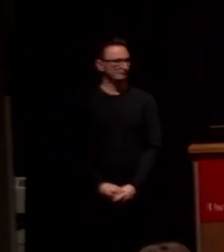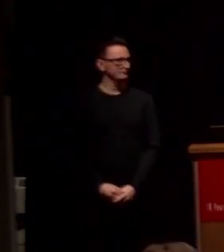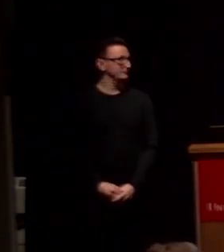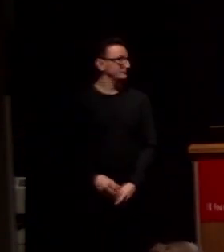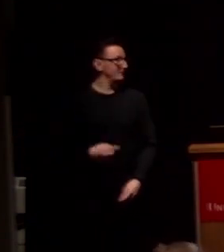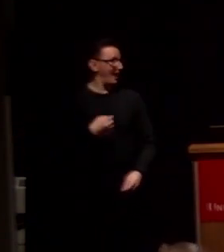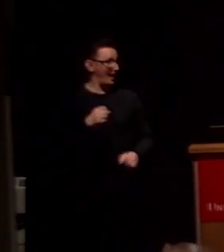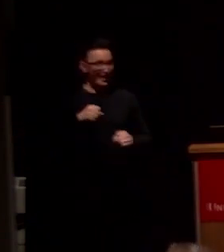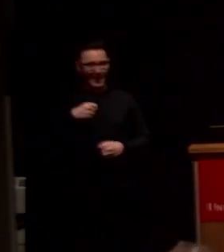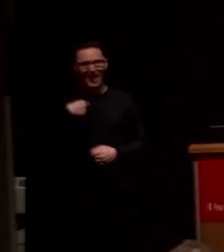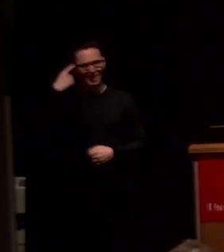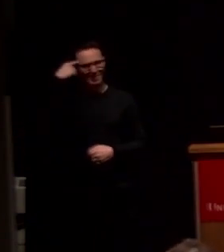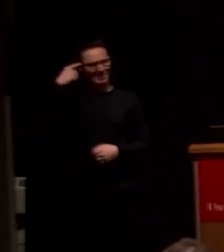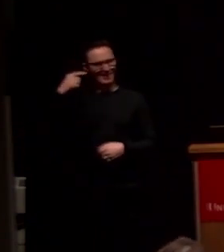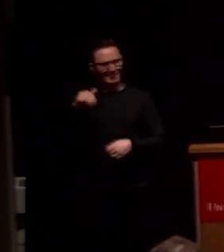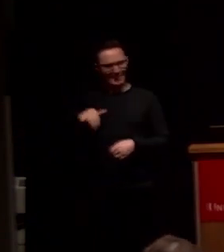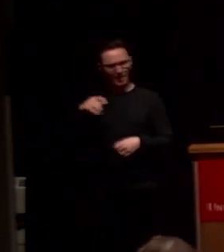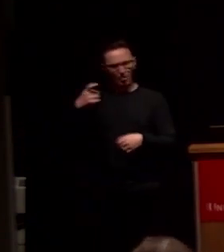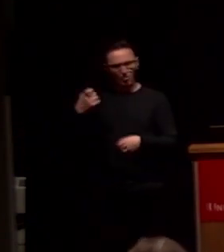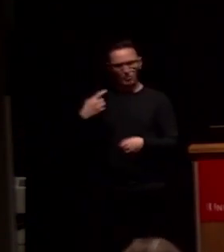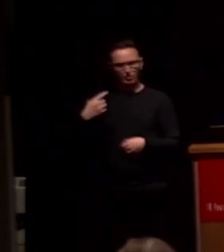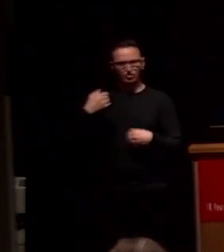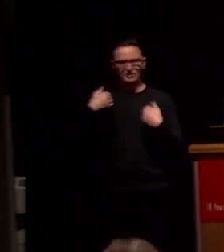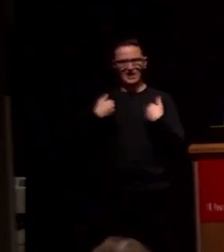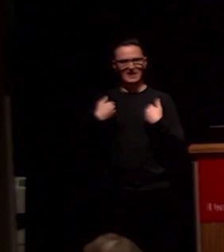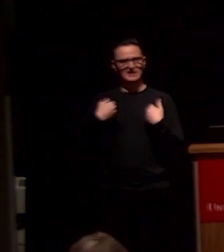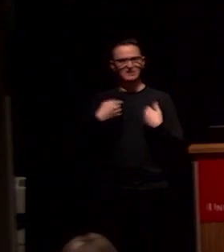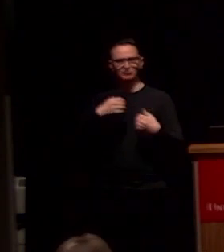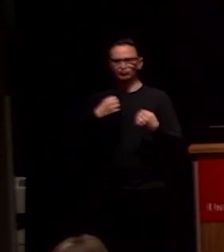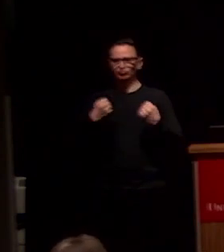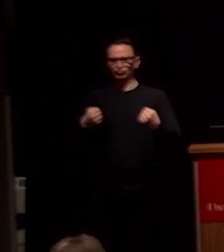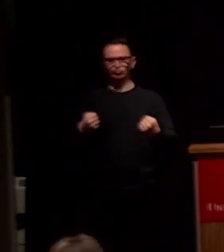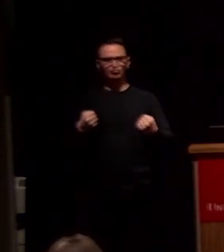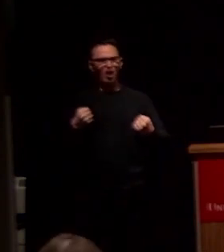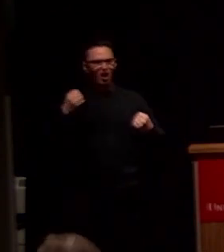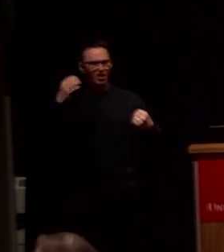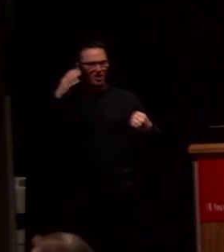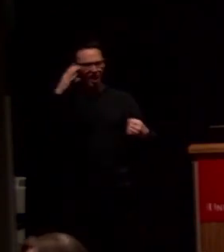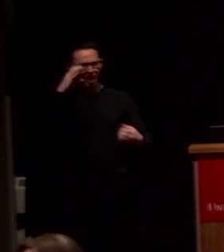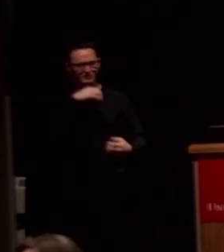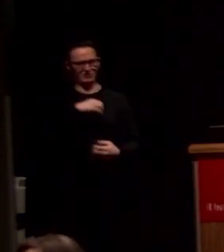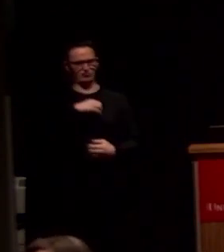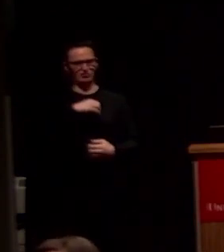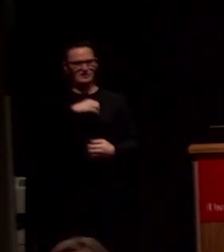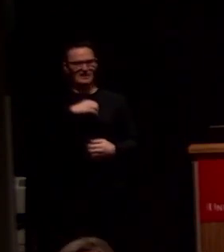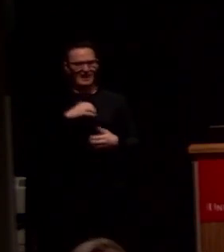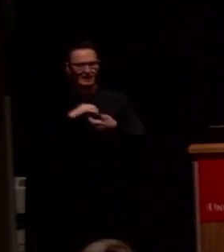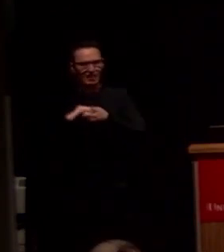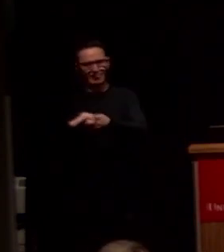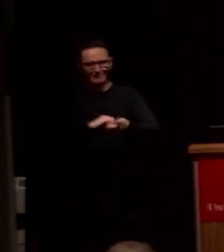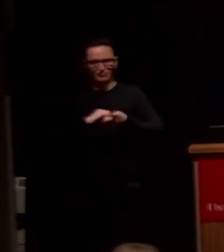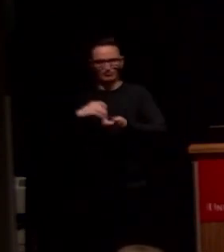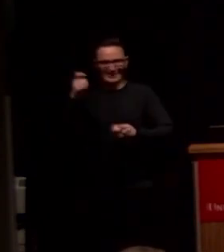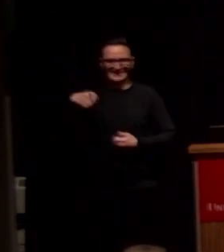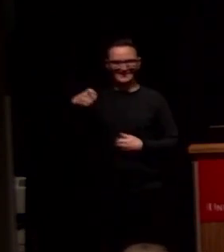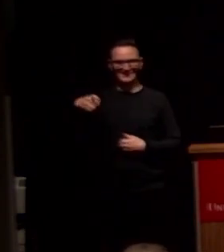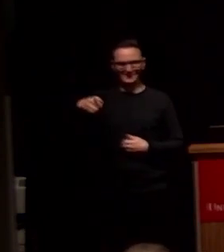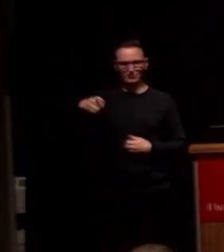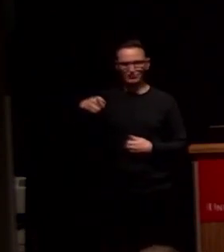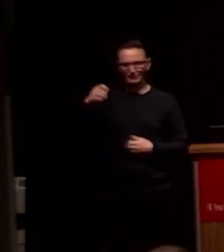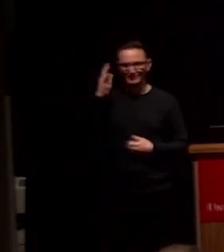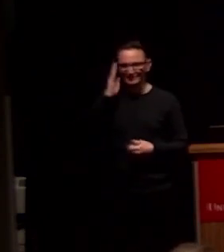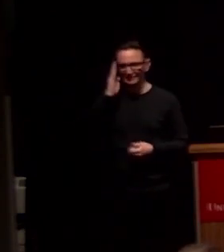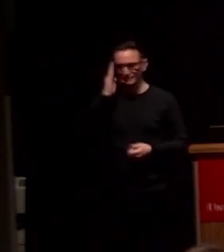Yeah, I think the question has this strong assumption that yes, coalitions are necessary, collaboration is necessary. As